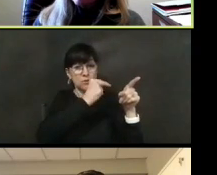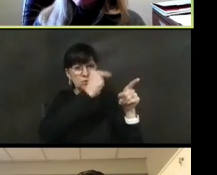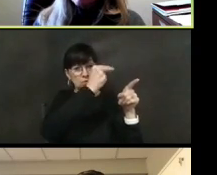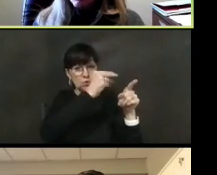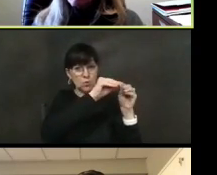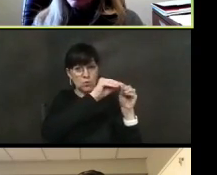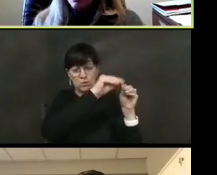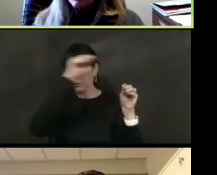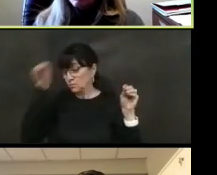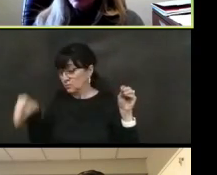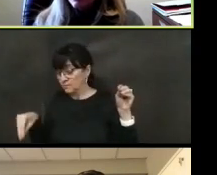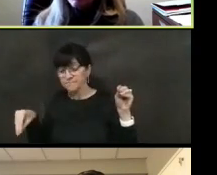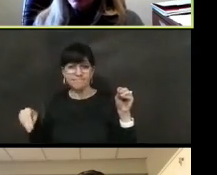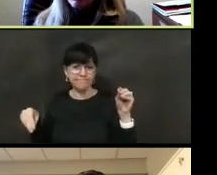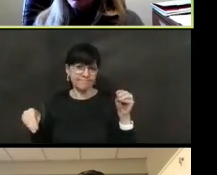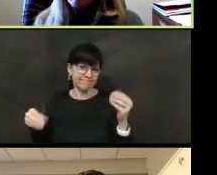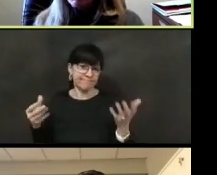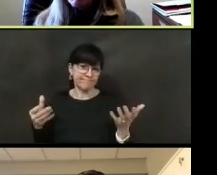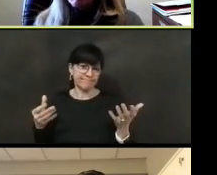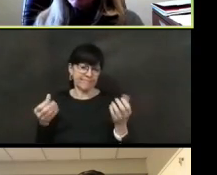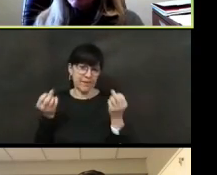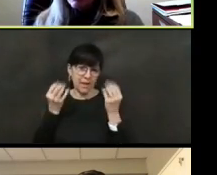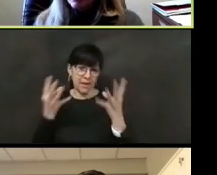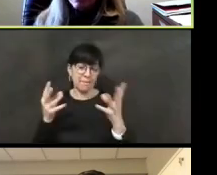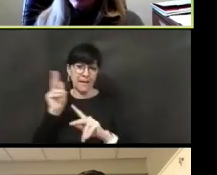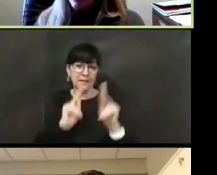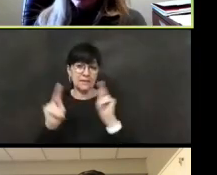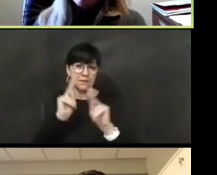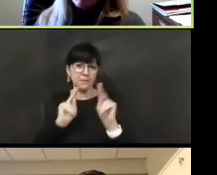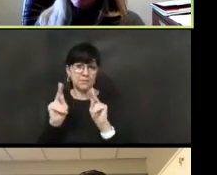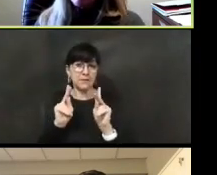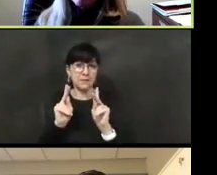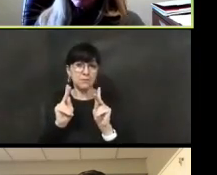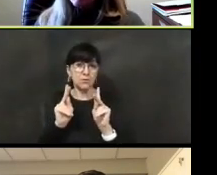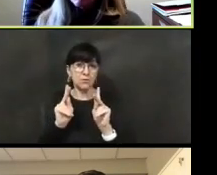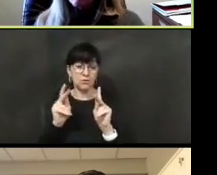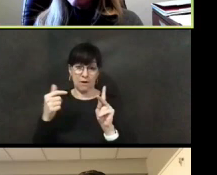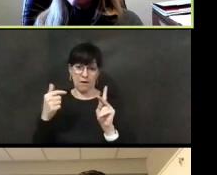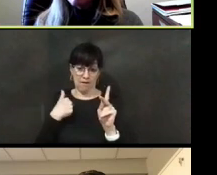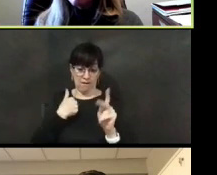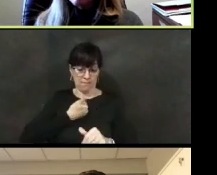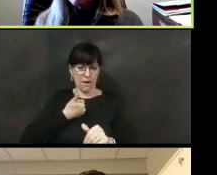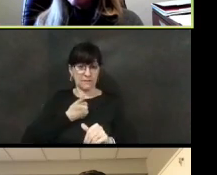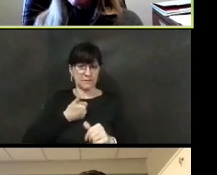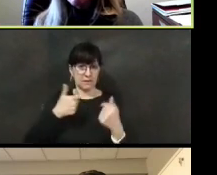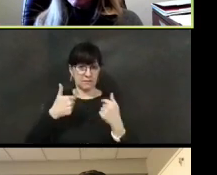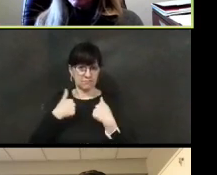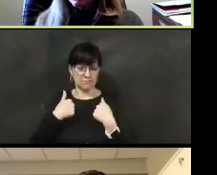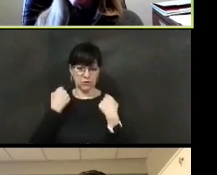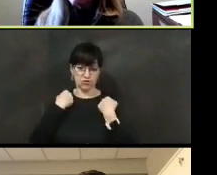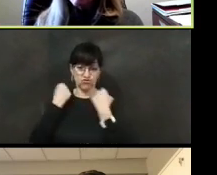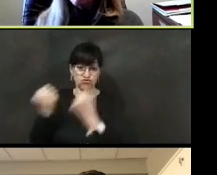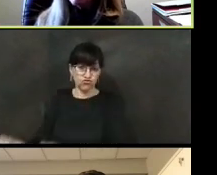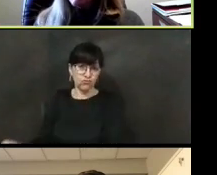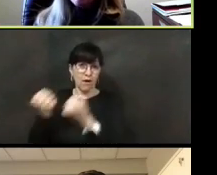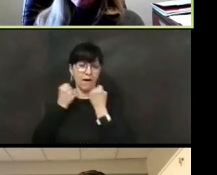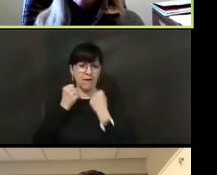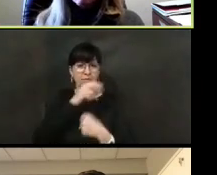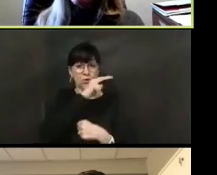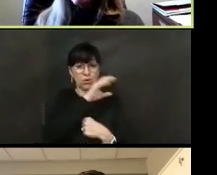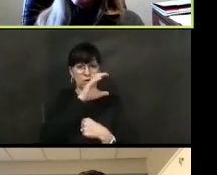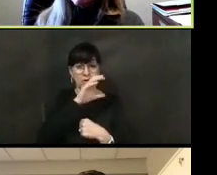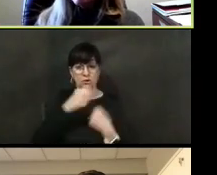I do think we have to acknowledge that there are many people who, and I travel from Newcastle County to Dover every day, and